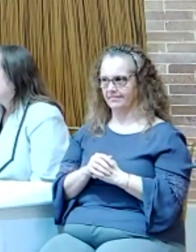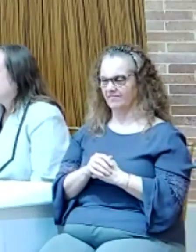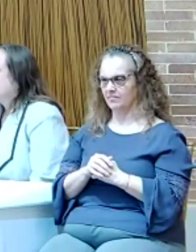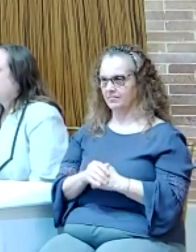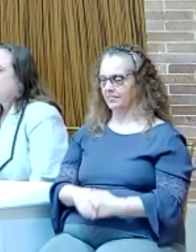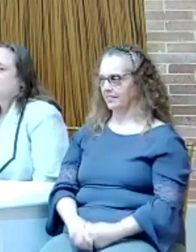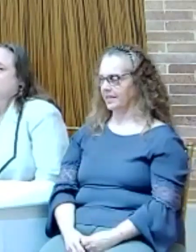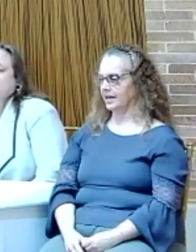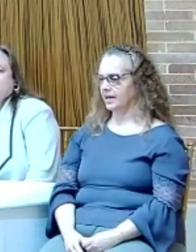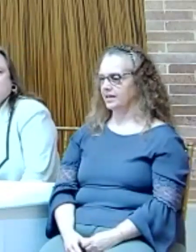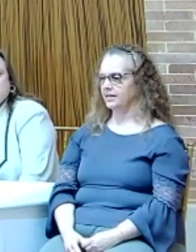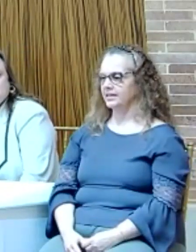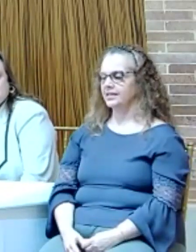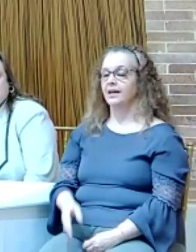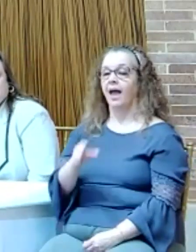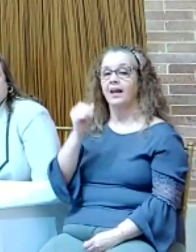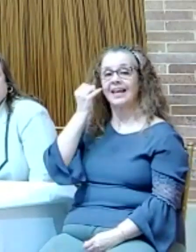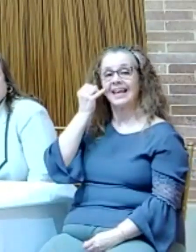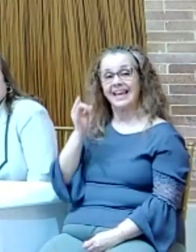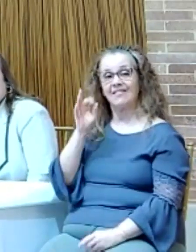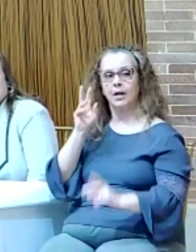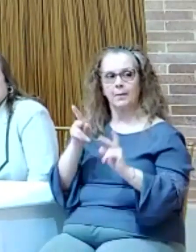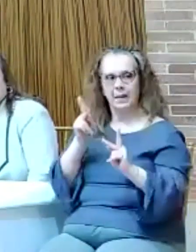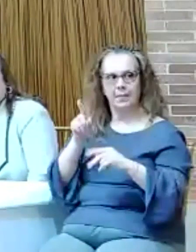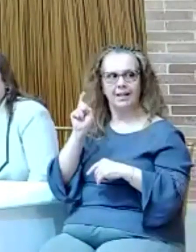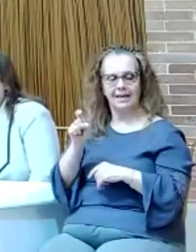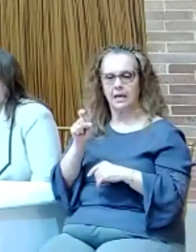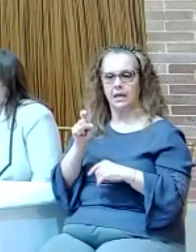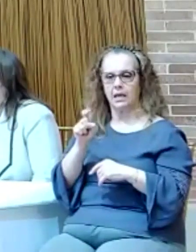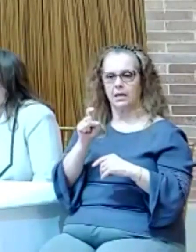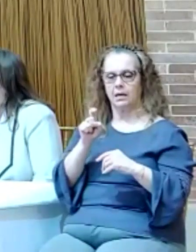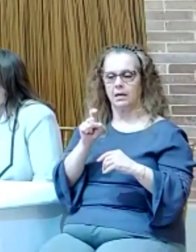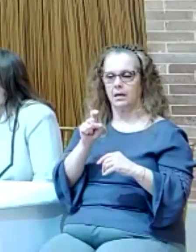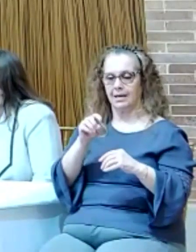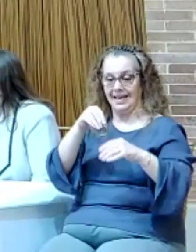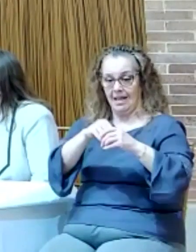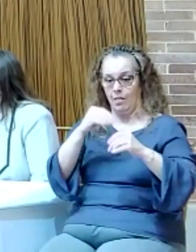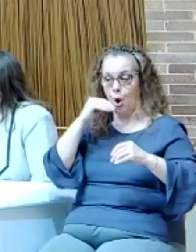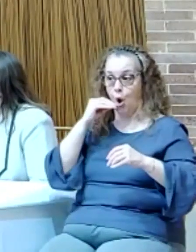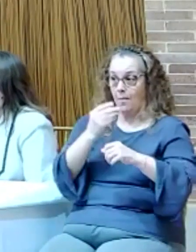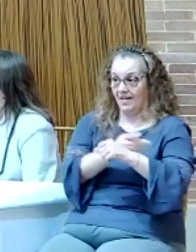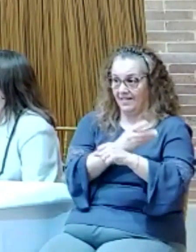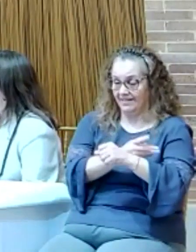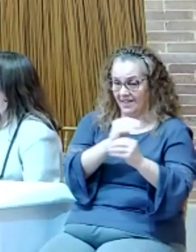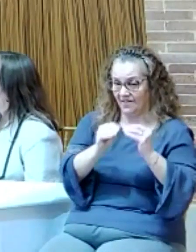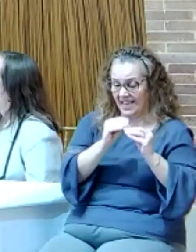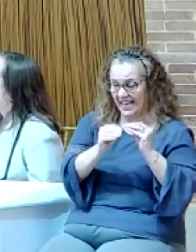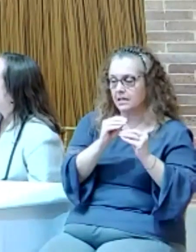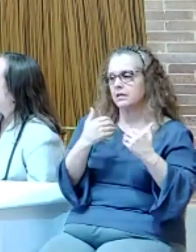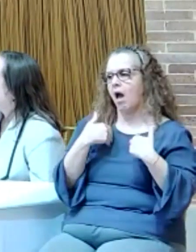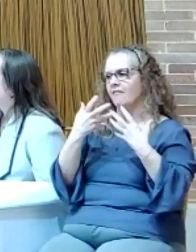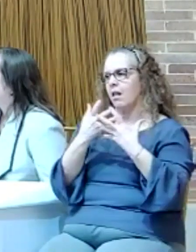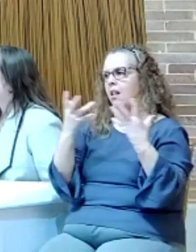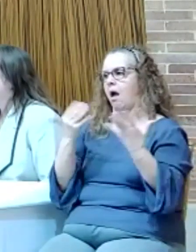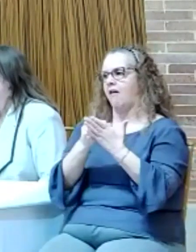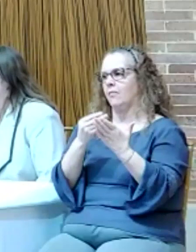probably and if if people need NE necessary repairs in their home there is a lot of funding out there for nonprofits who